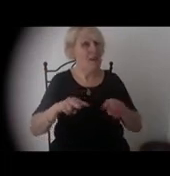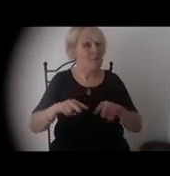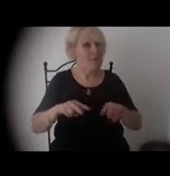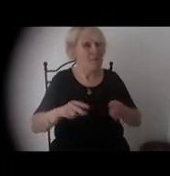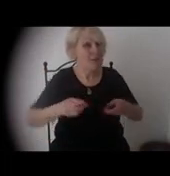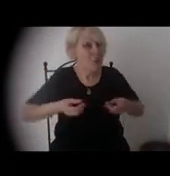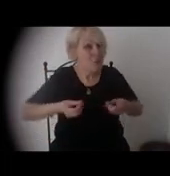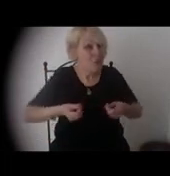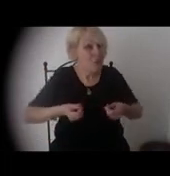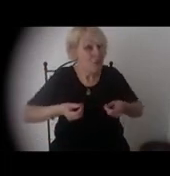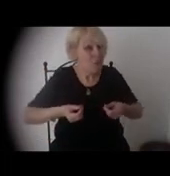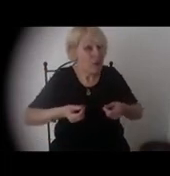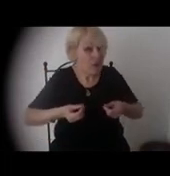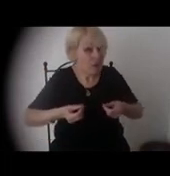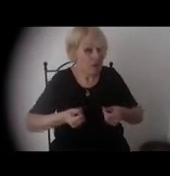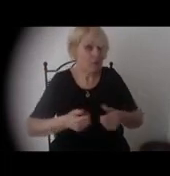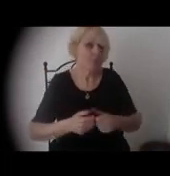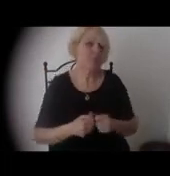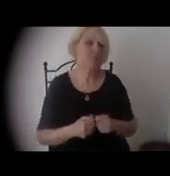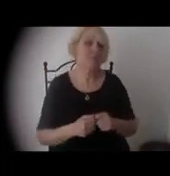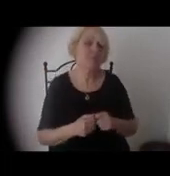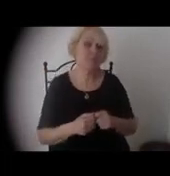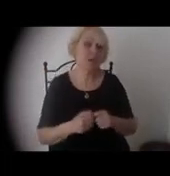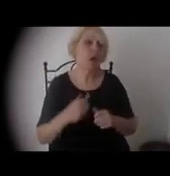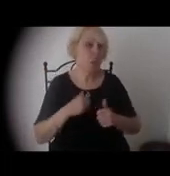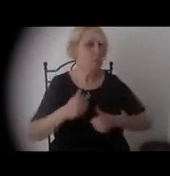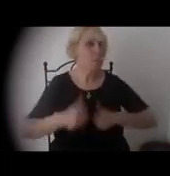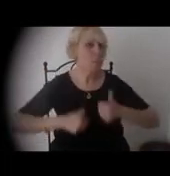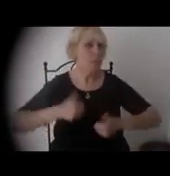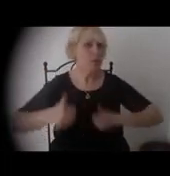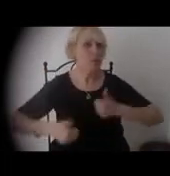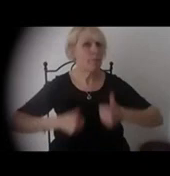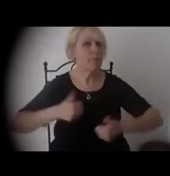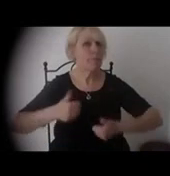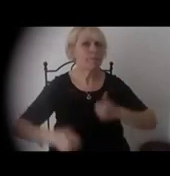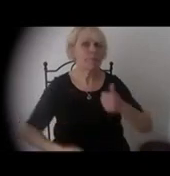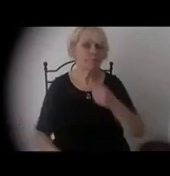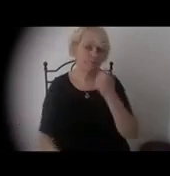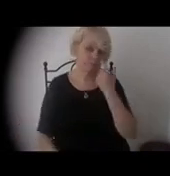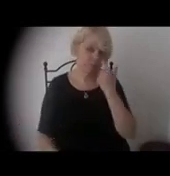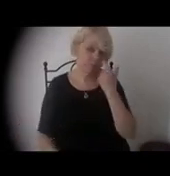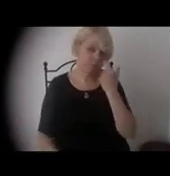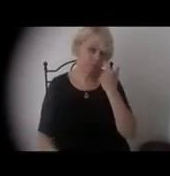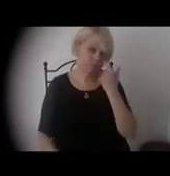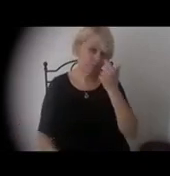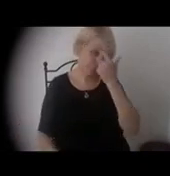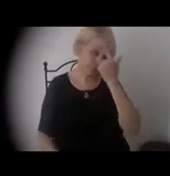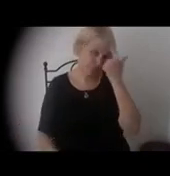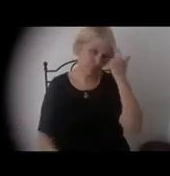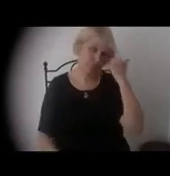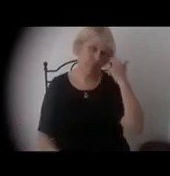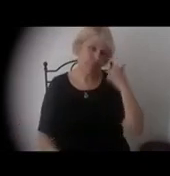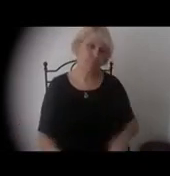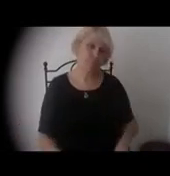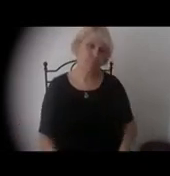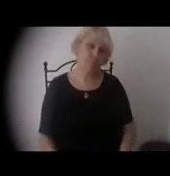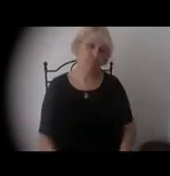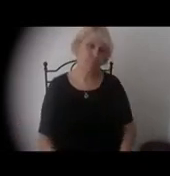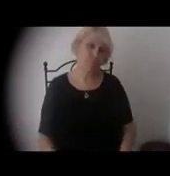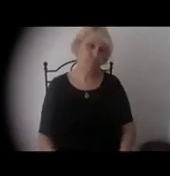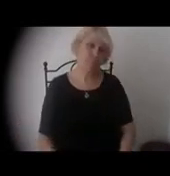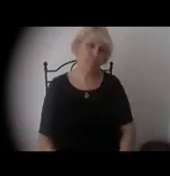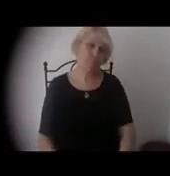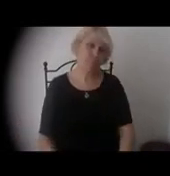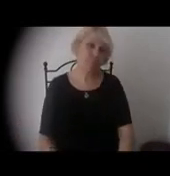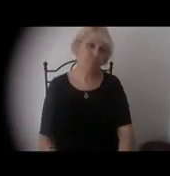been quite high overall with that. I think the other sort of important area in terms of our response